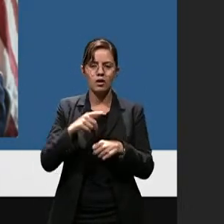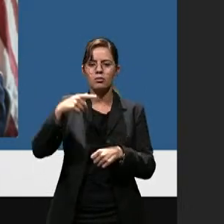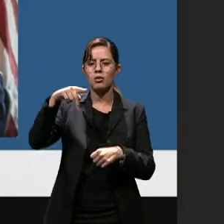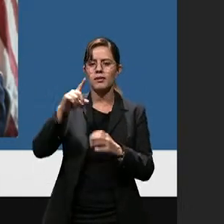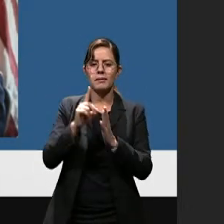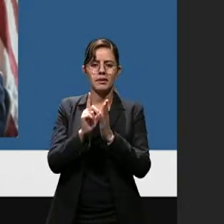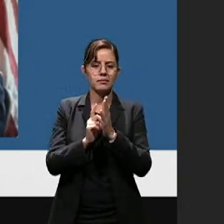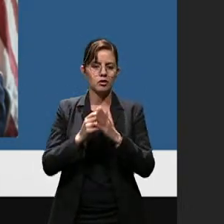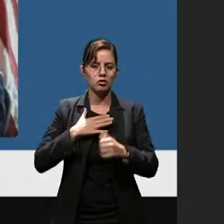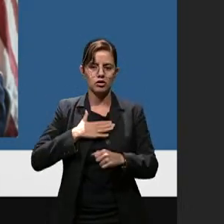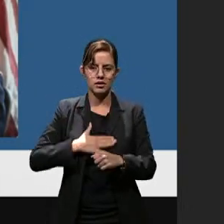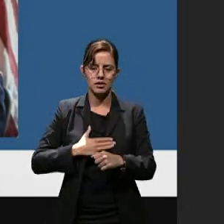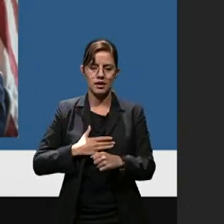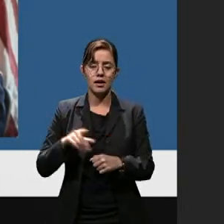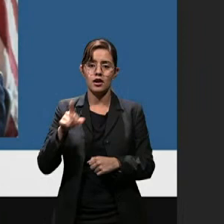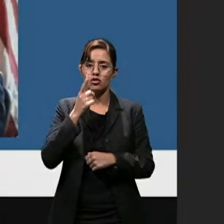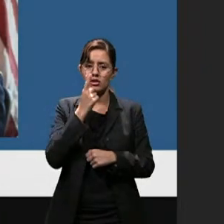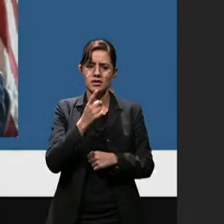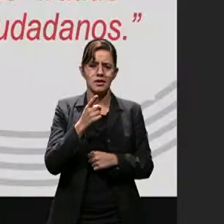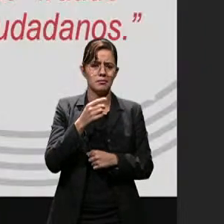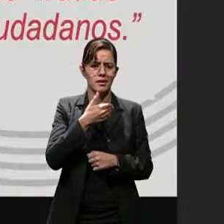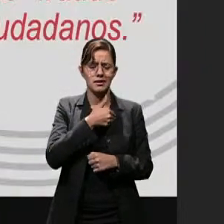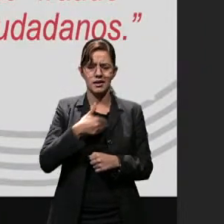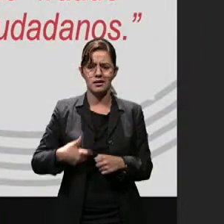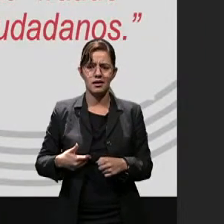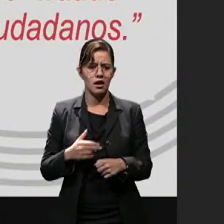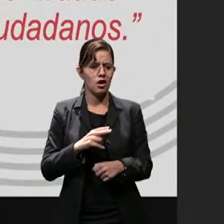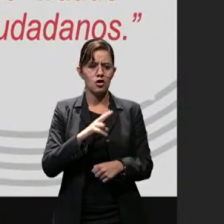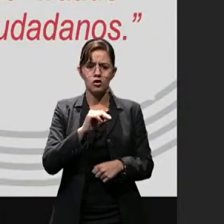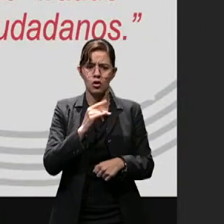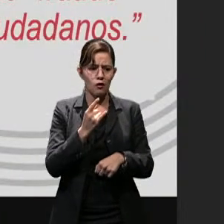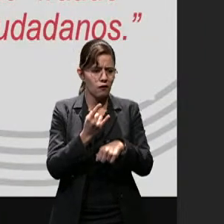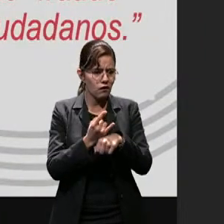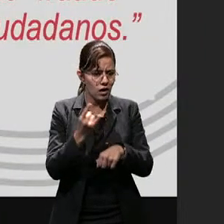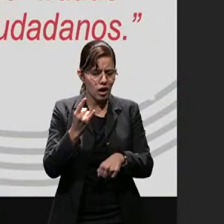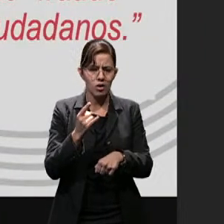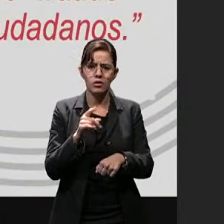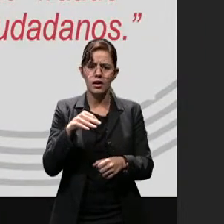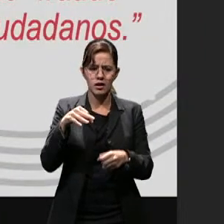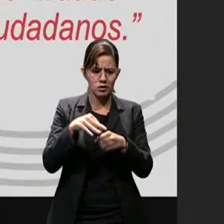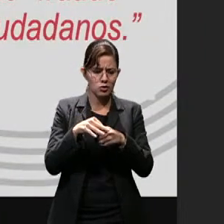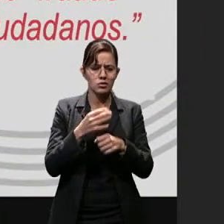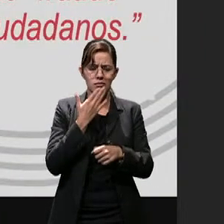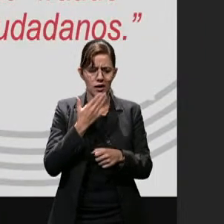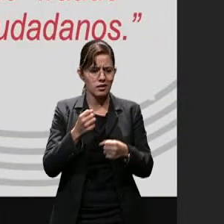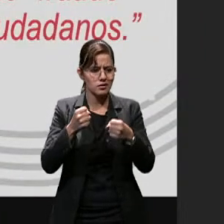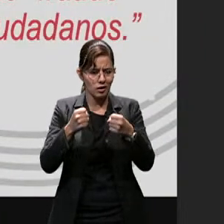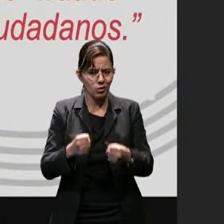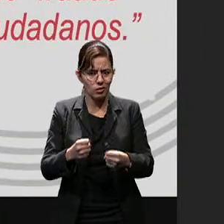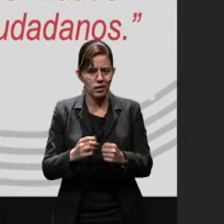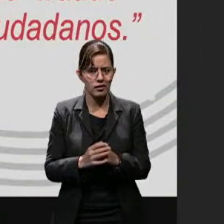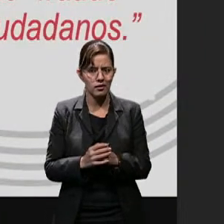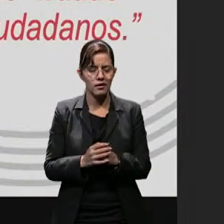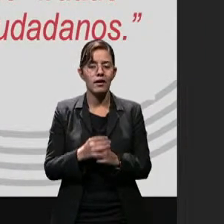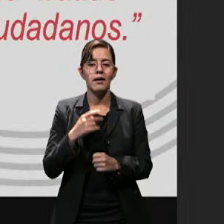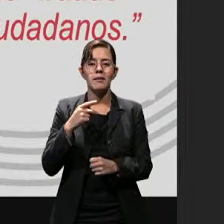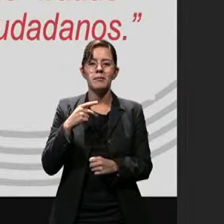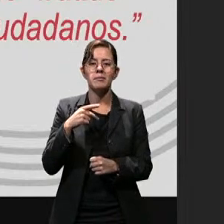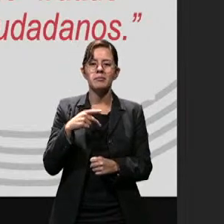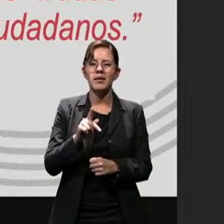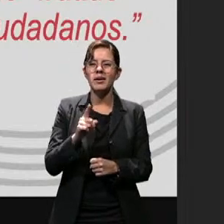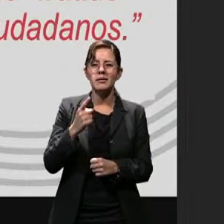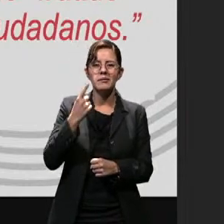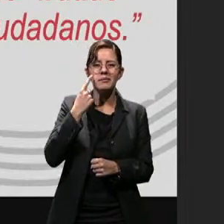was secure. But these are what we often refer to as kind of the red meat of voter fraud claims, that there